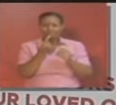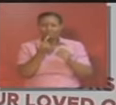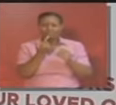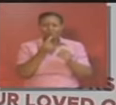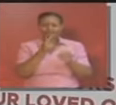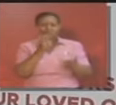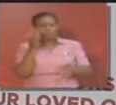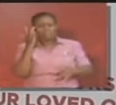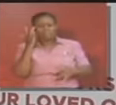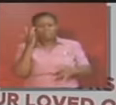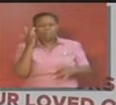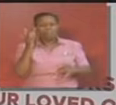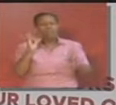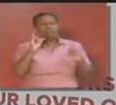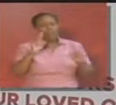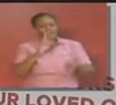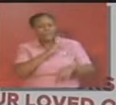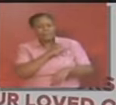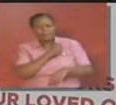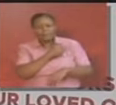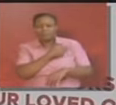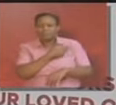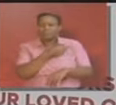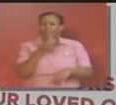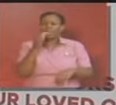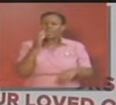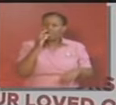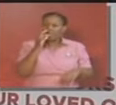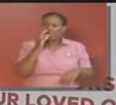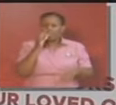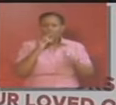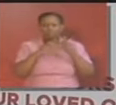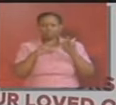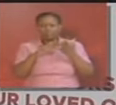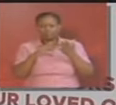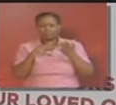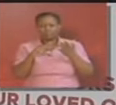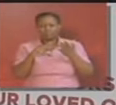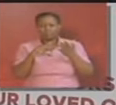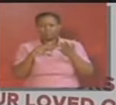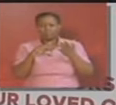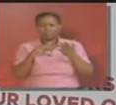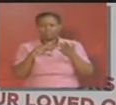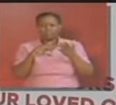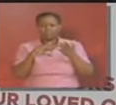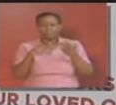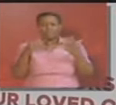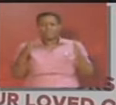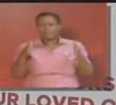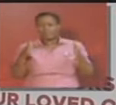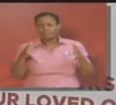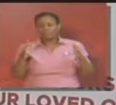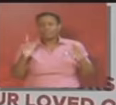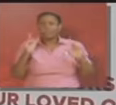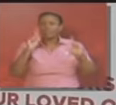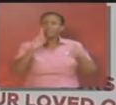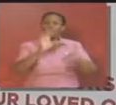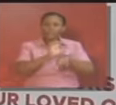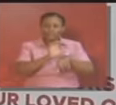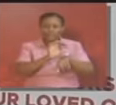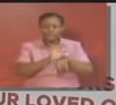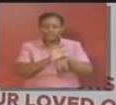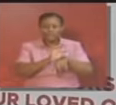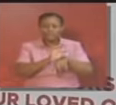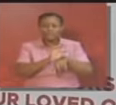emergency department where they were swabbed. And they then proceeded to go to their place of worship, where they then spent some time with